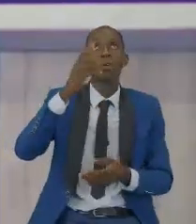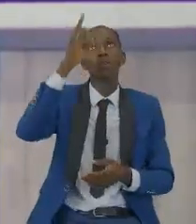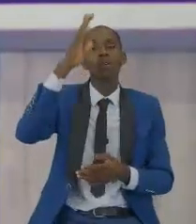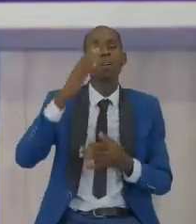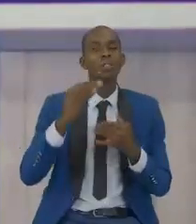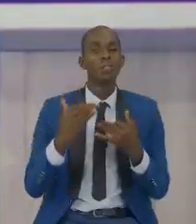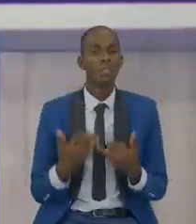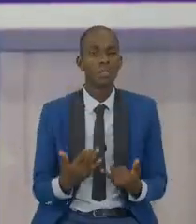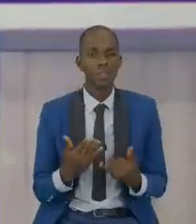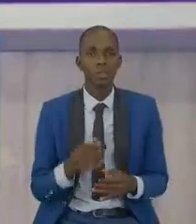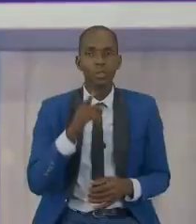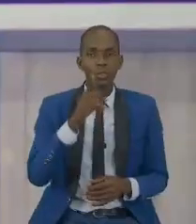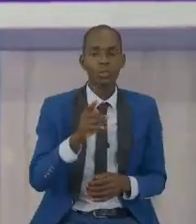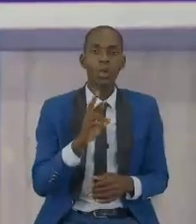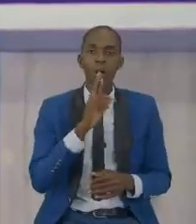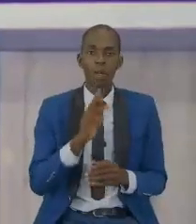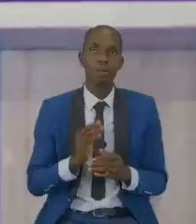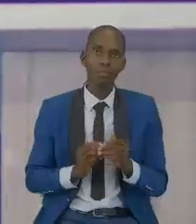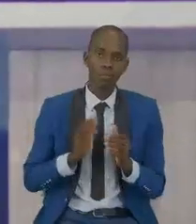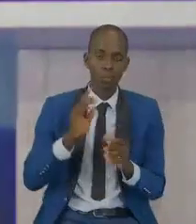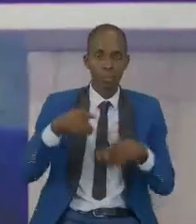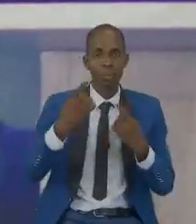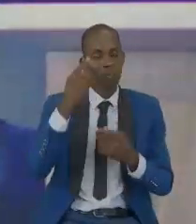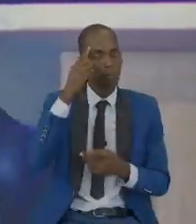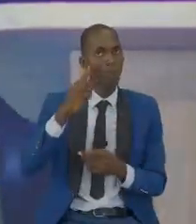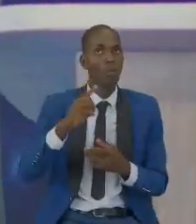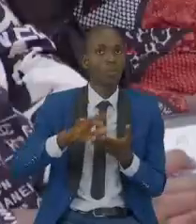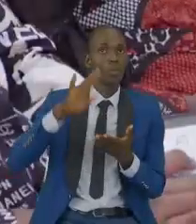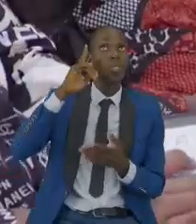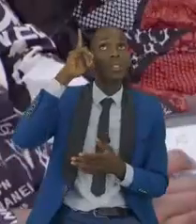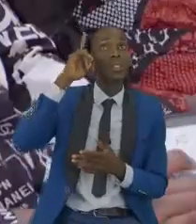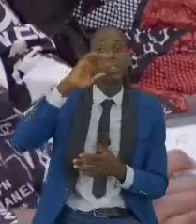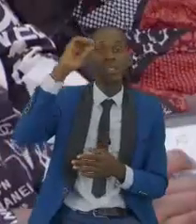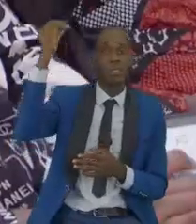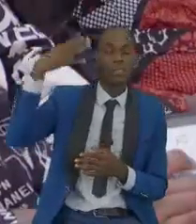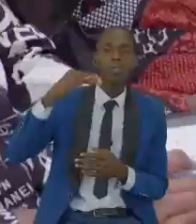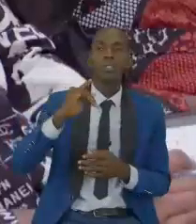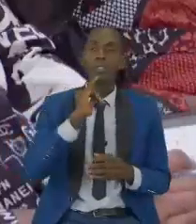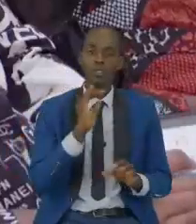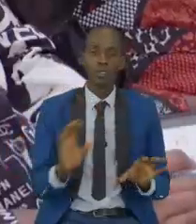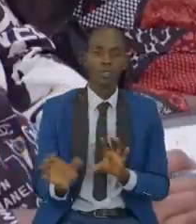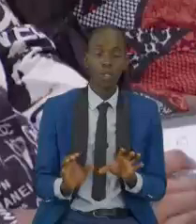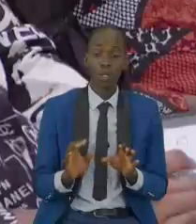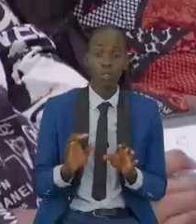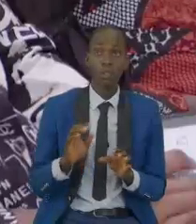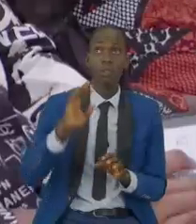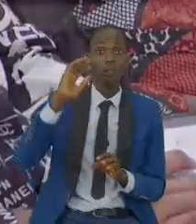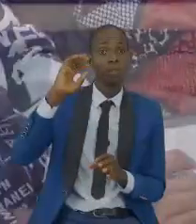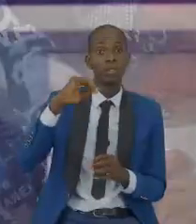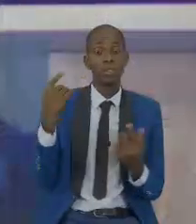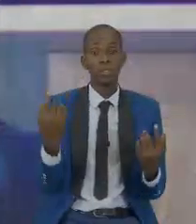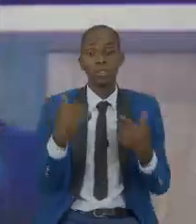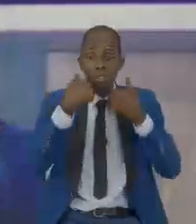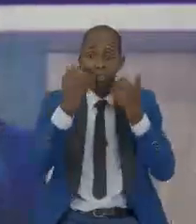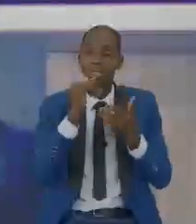Now you are headed for glory. Disgrace is gone. Condemnation is gone. You are pardoned.